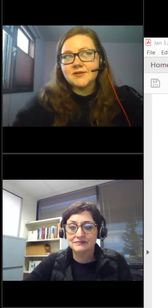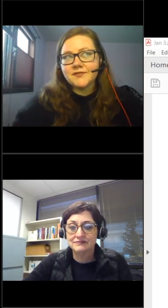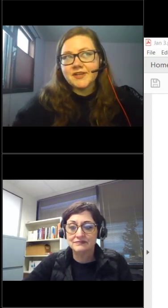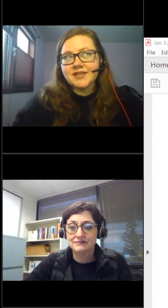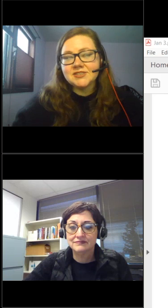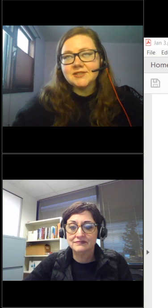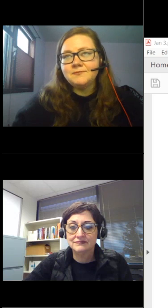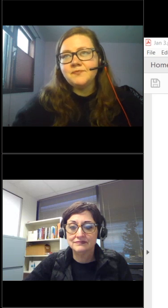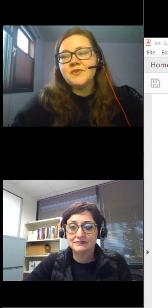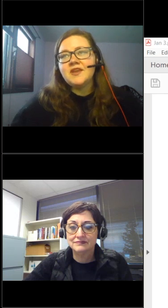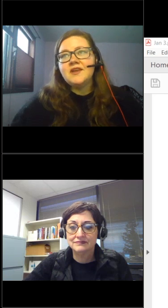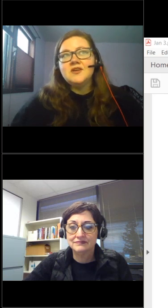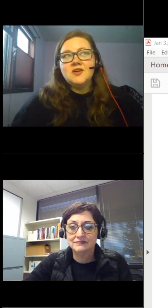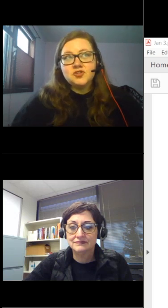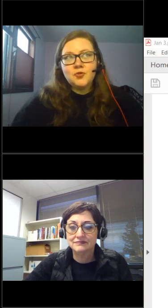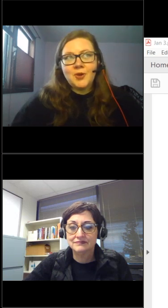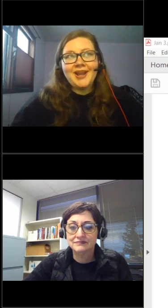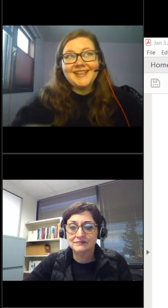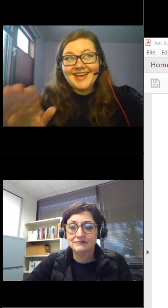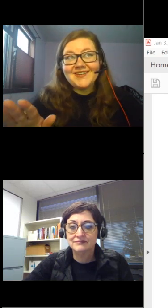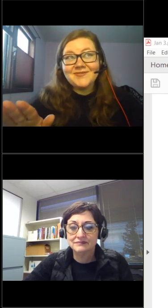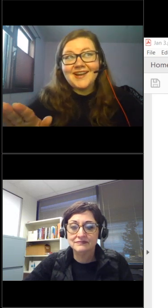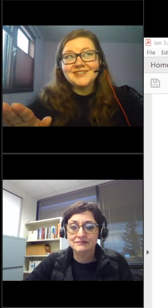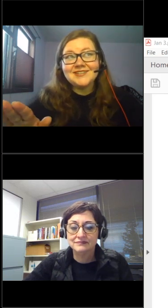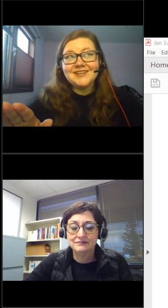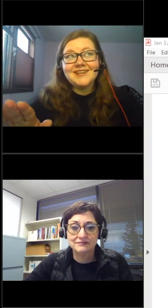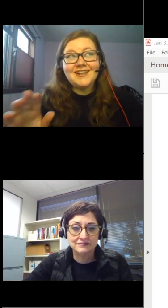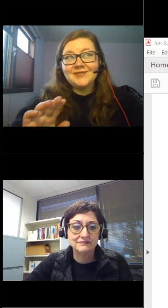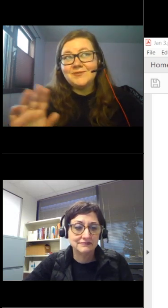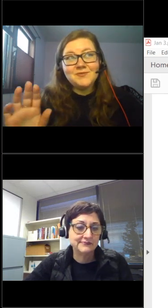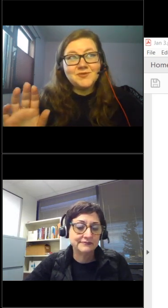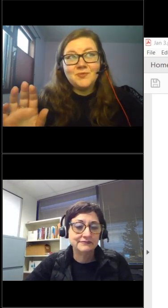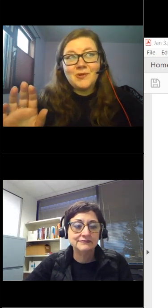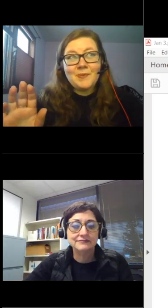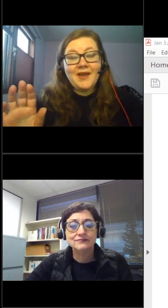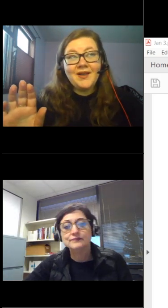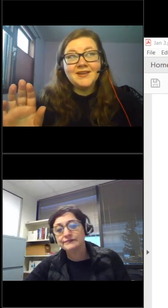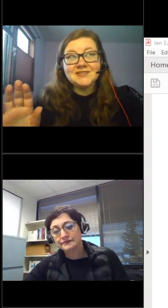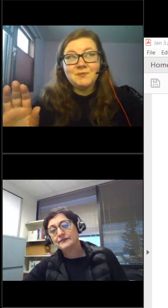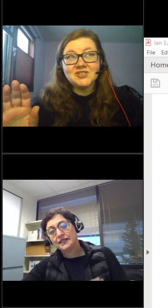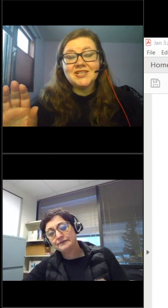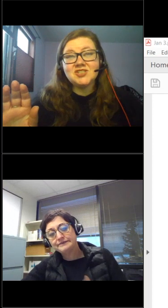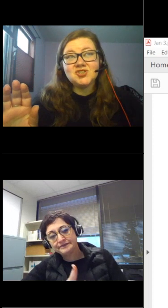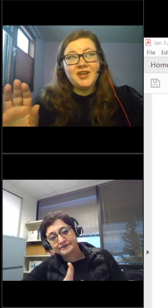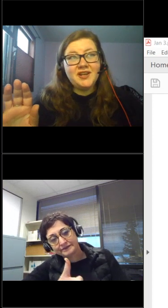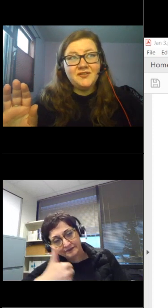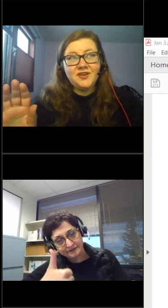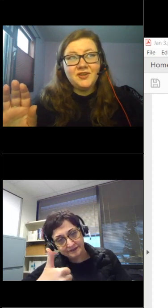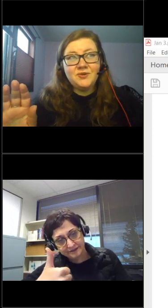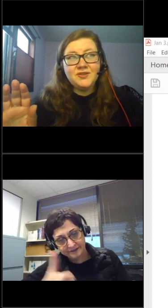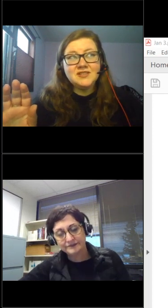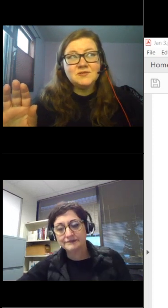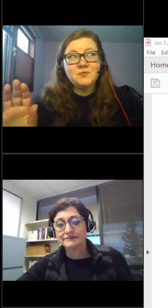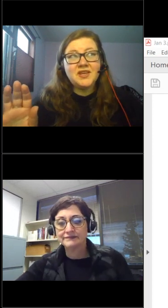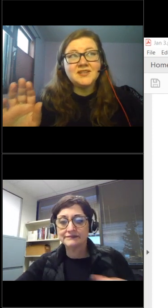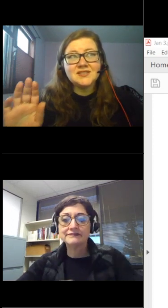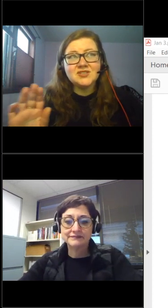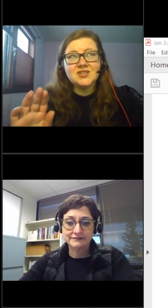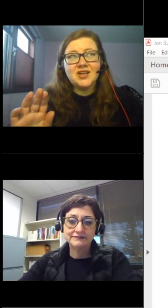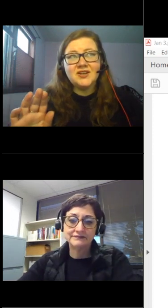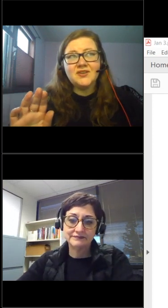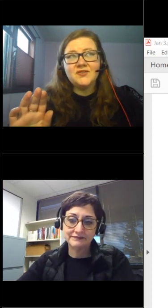changes to certification. Don't worry, that we're actually preparing a specialized training for you on this,